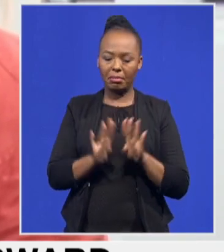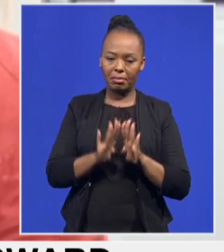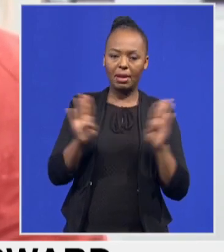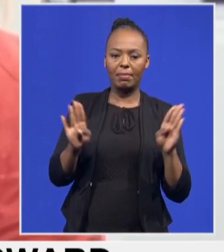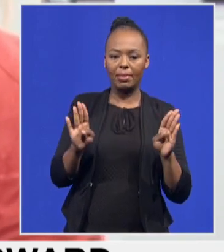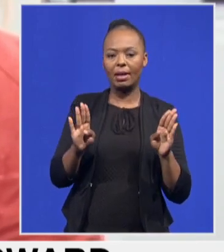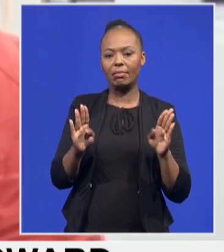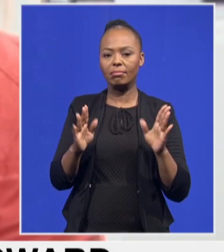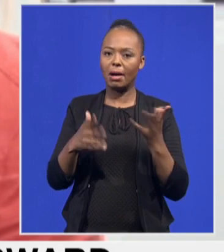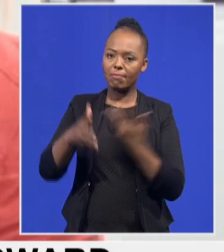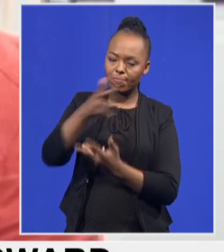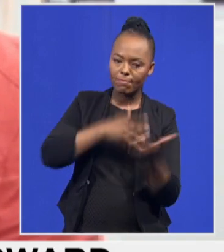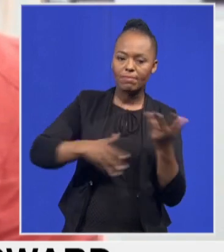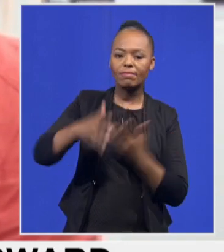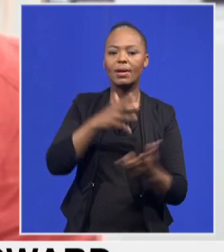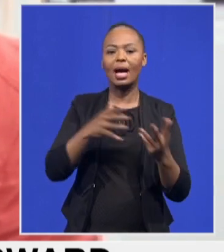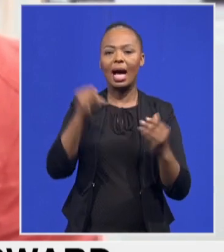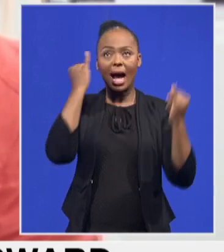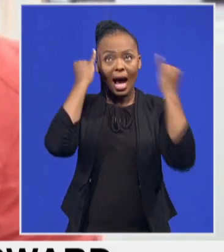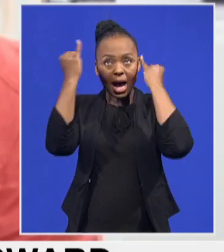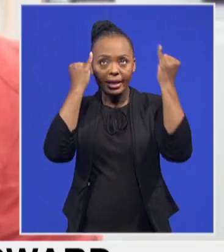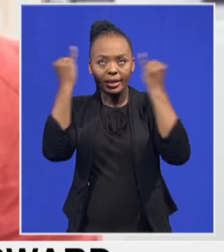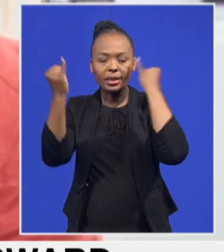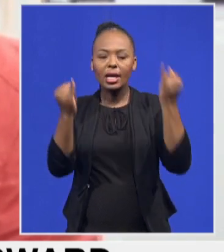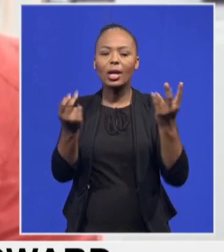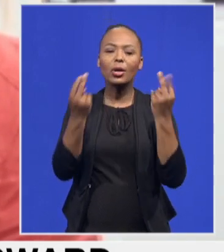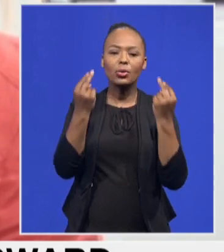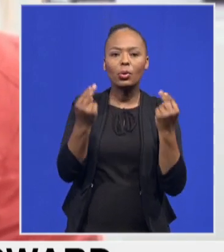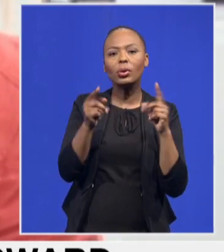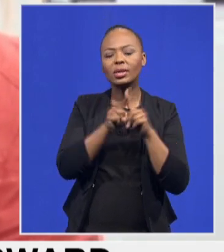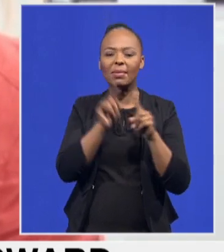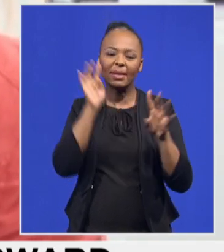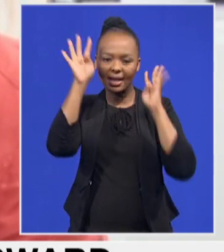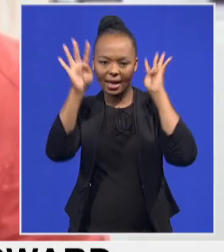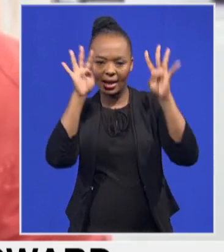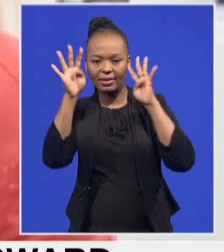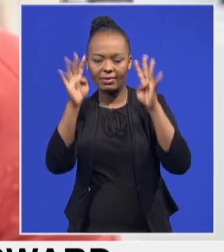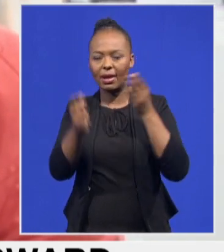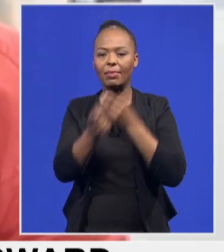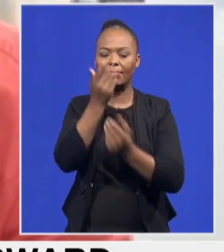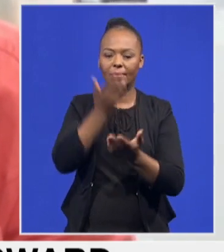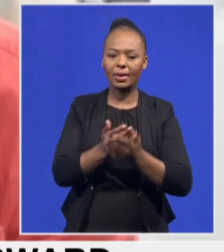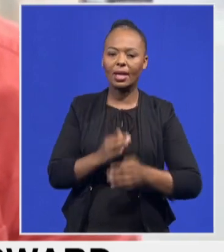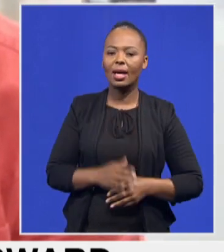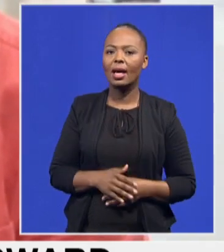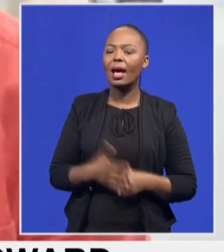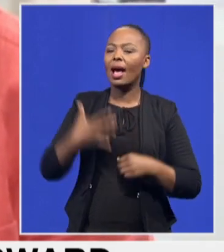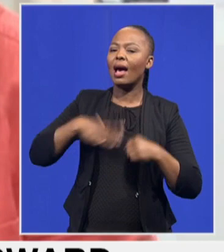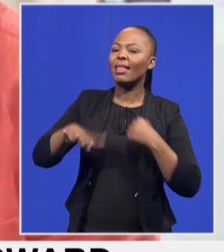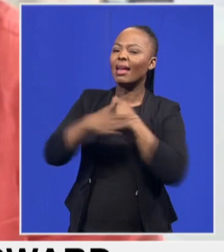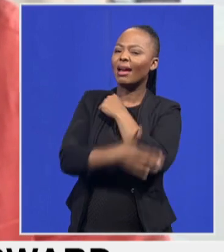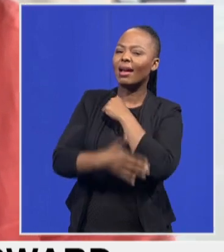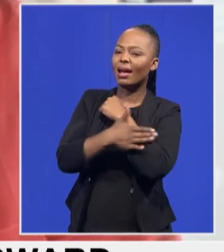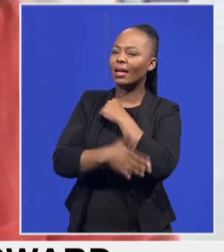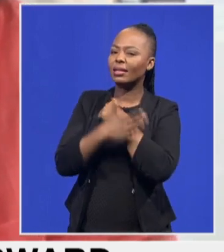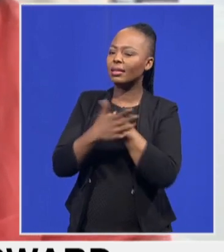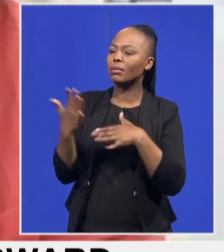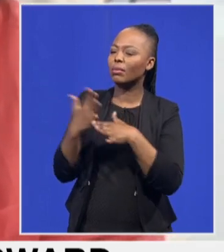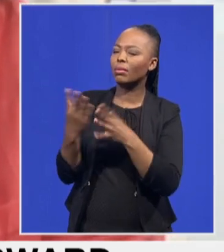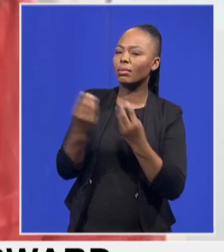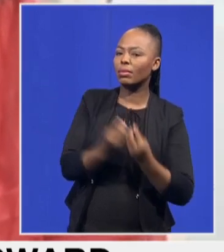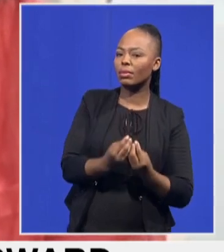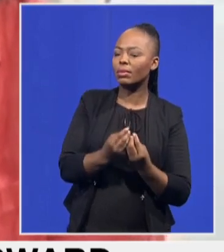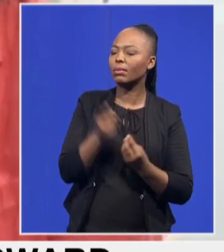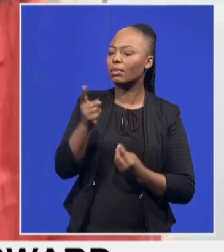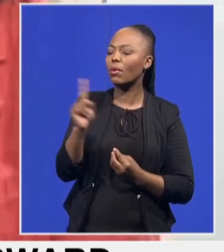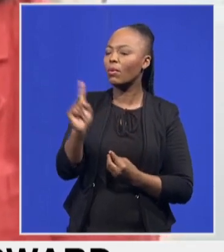very creative place to be. Now, which of the countries have really stood out for you, and how